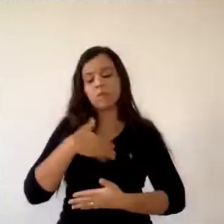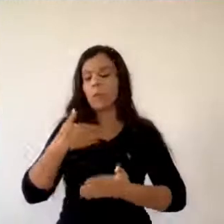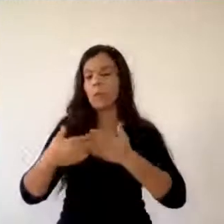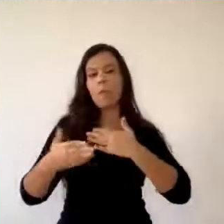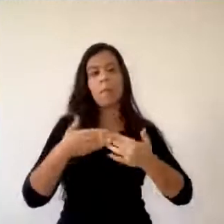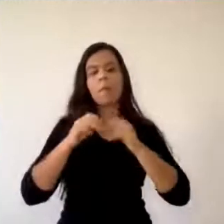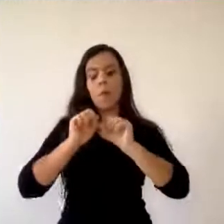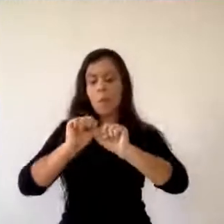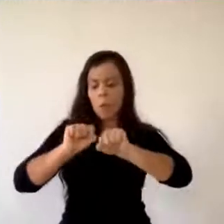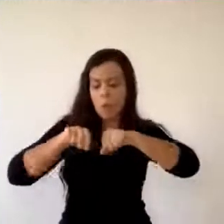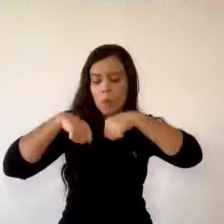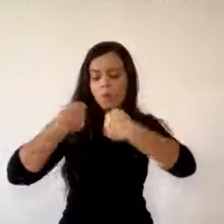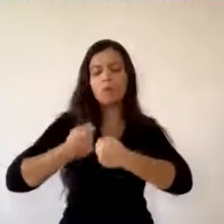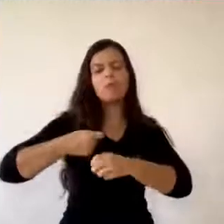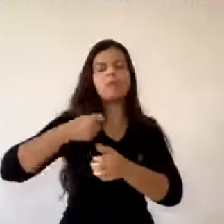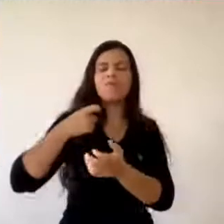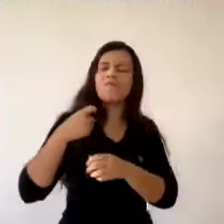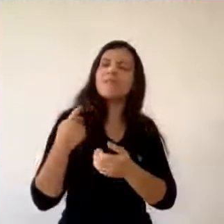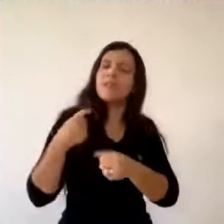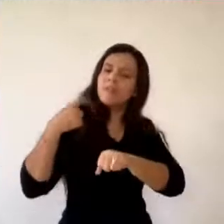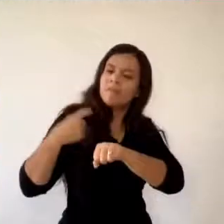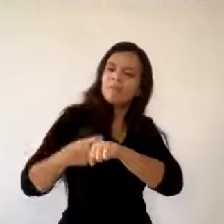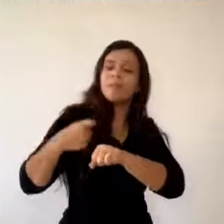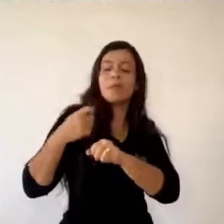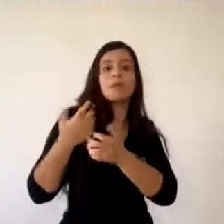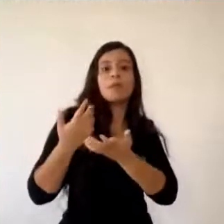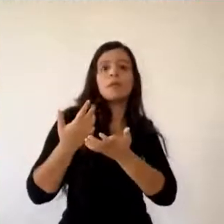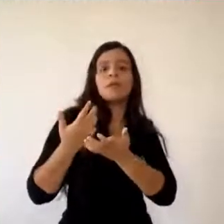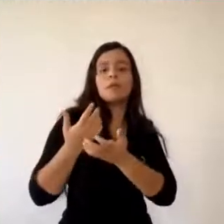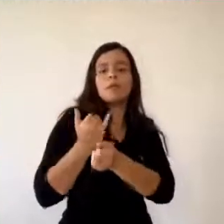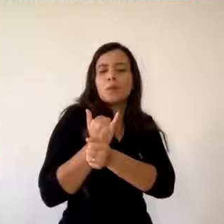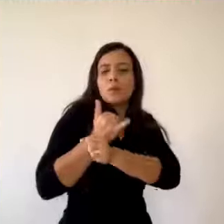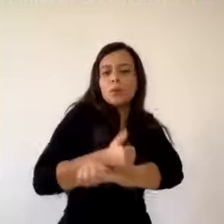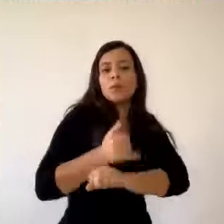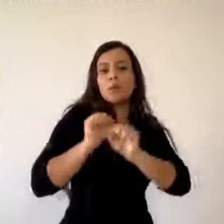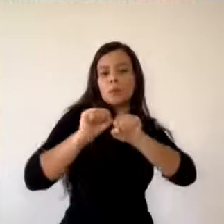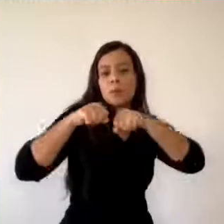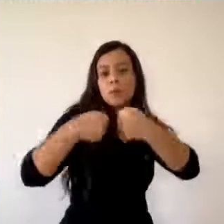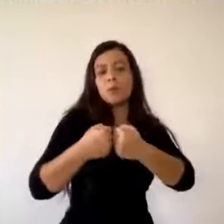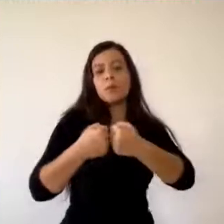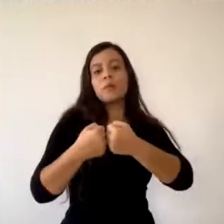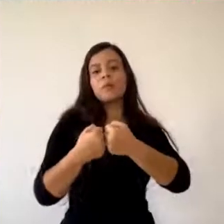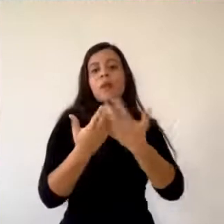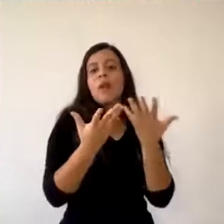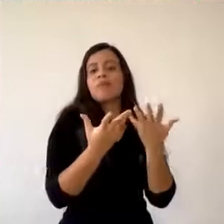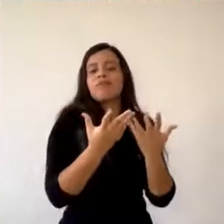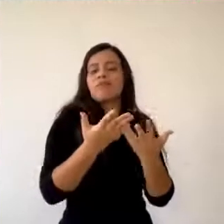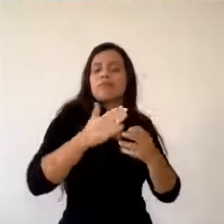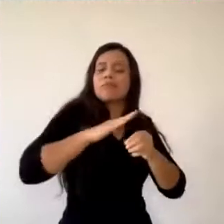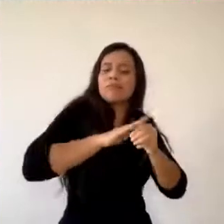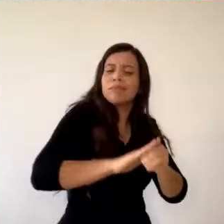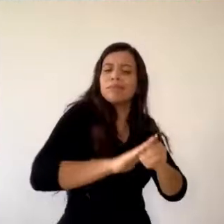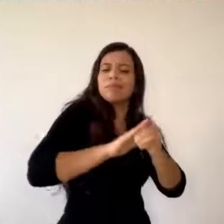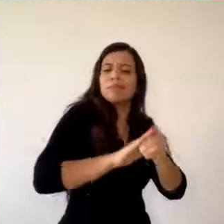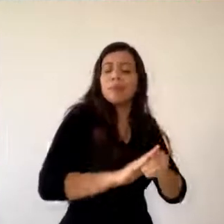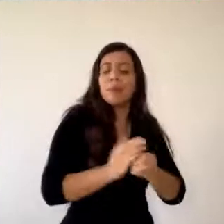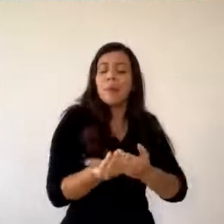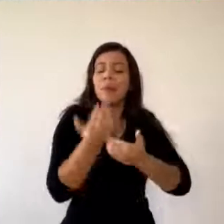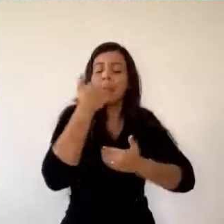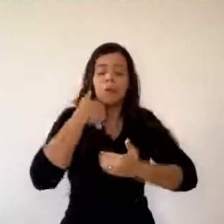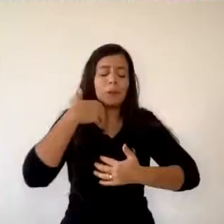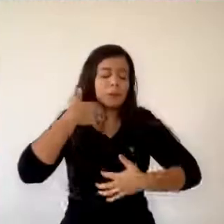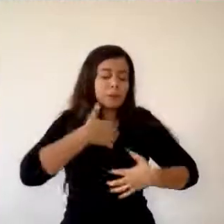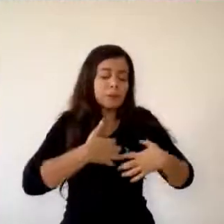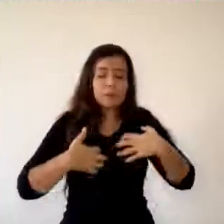do whatever it is, whatever it takes to survive. But then it diminishes and it